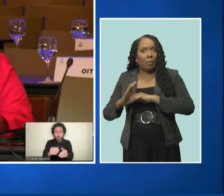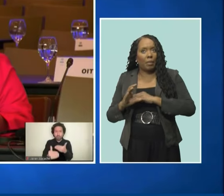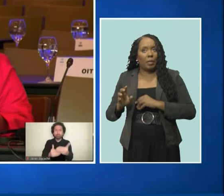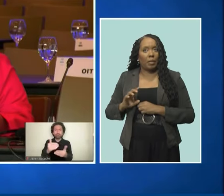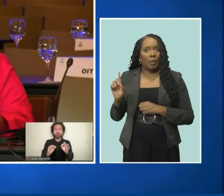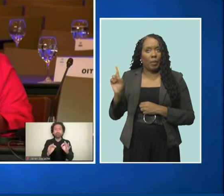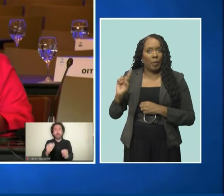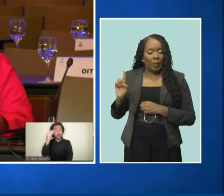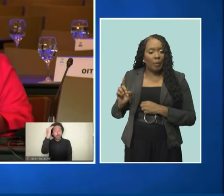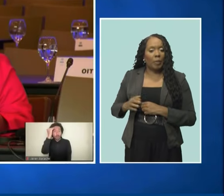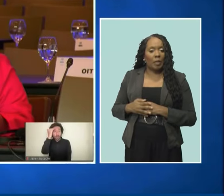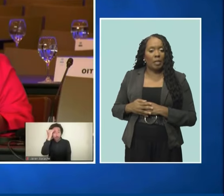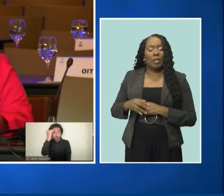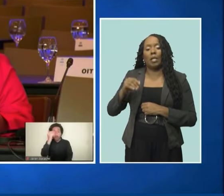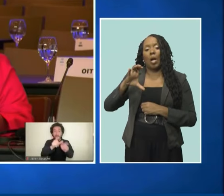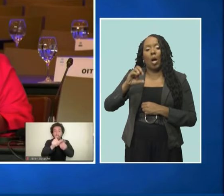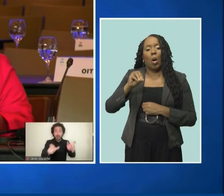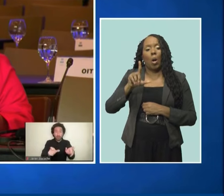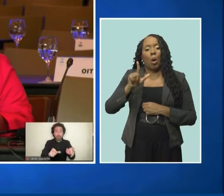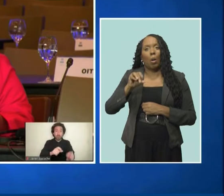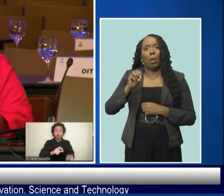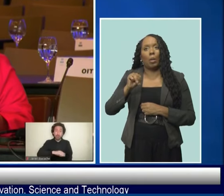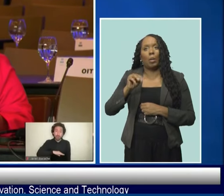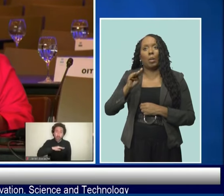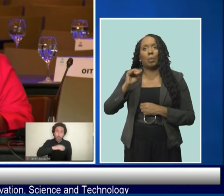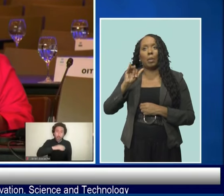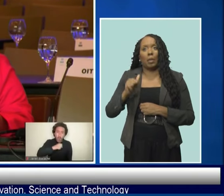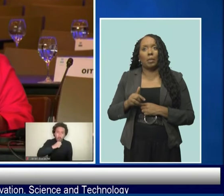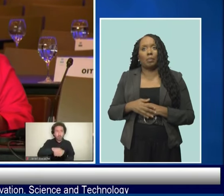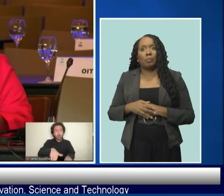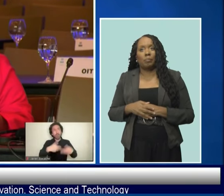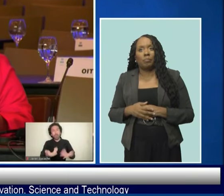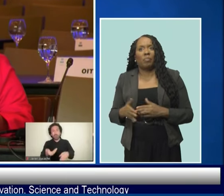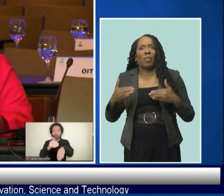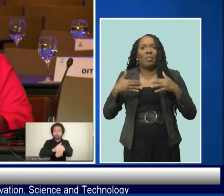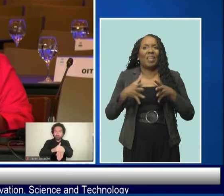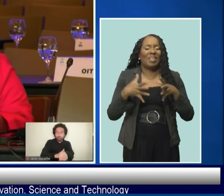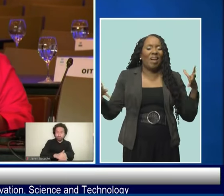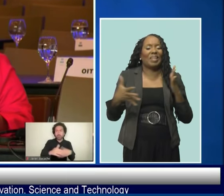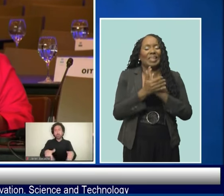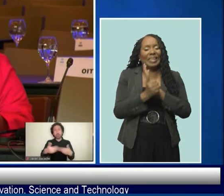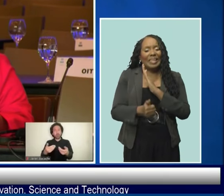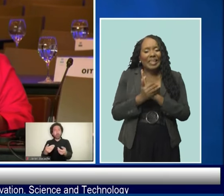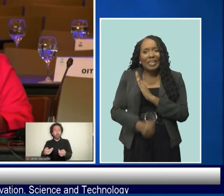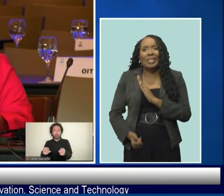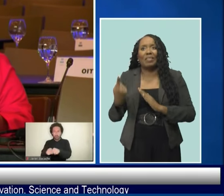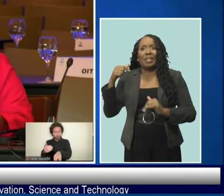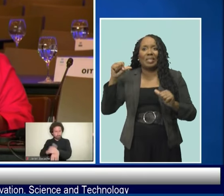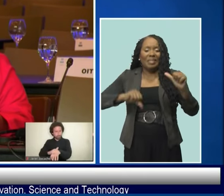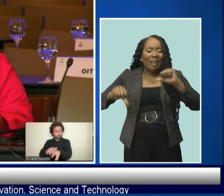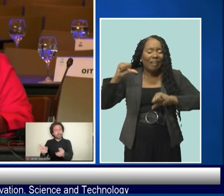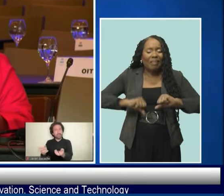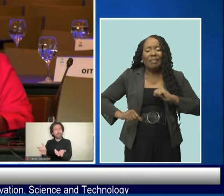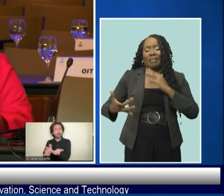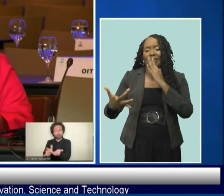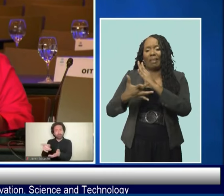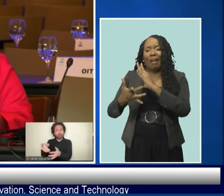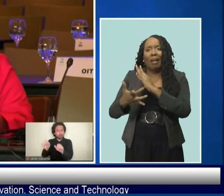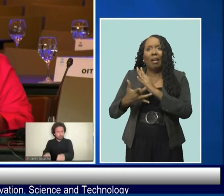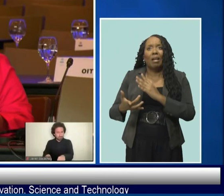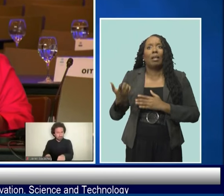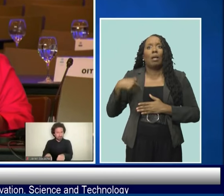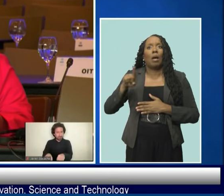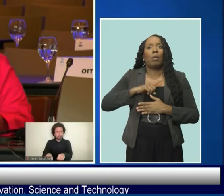Acknowledging the aging population and skills deficit in the areas of science and technology, where possible, we have sought to